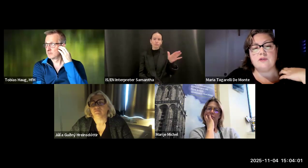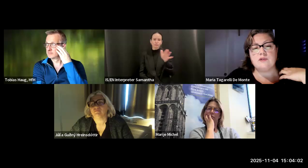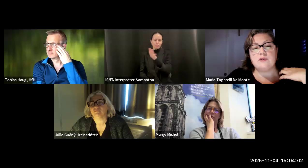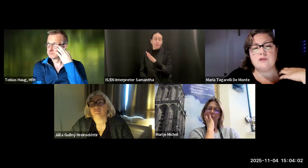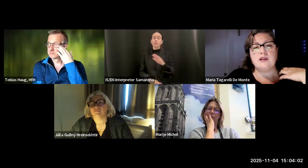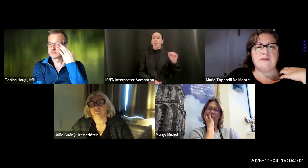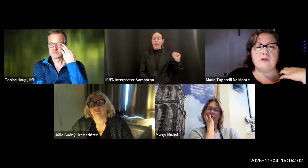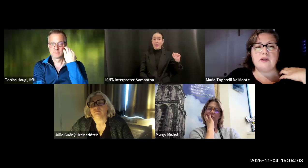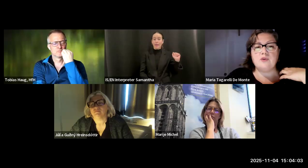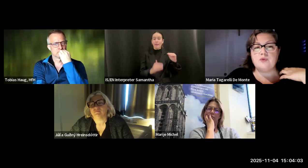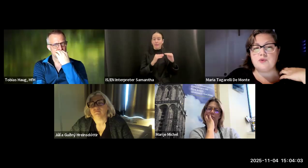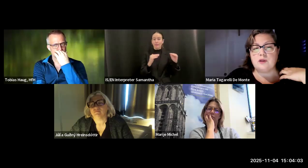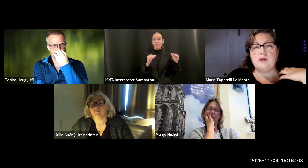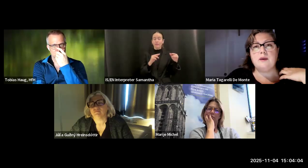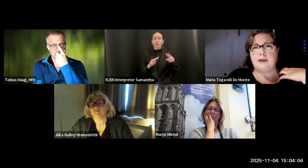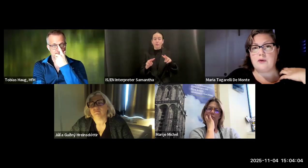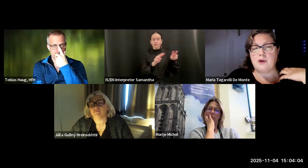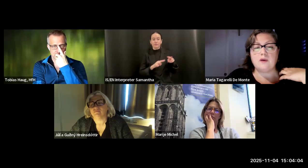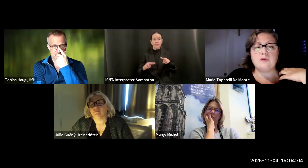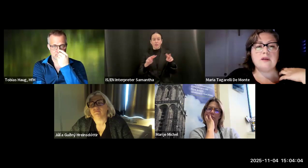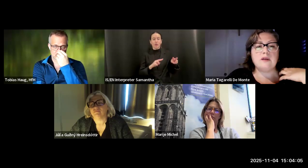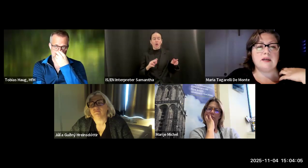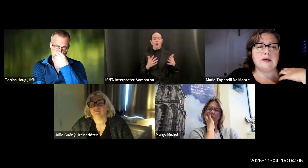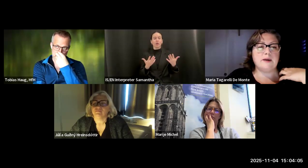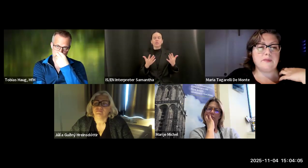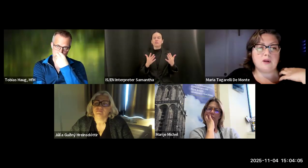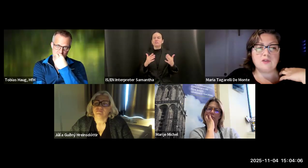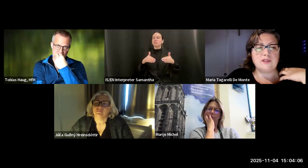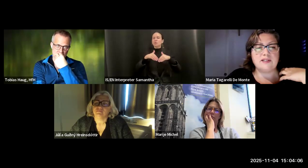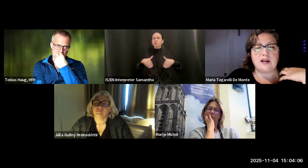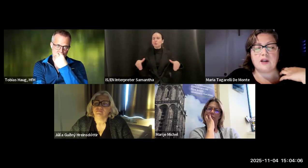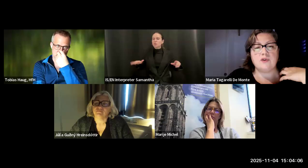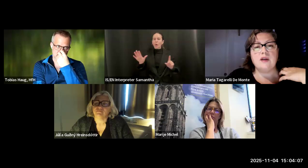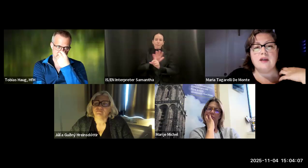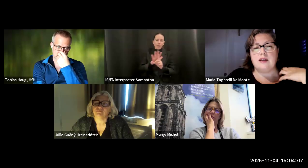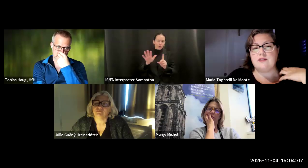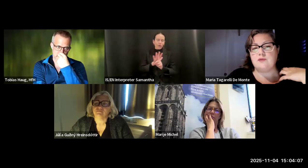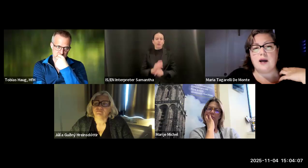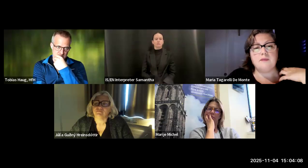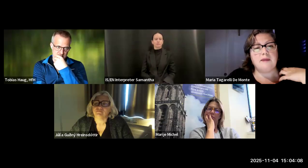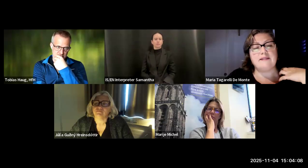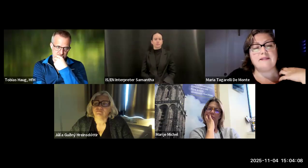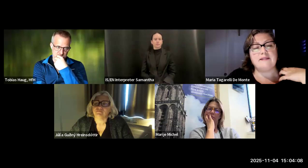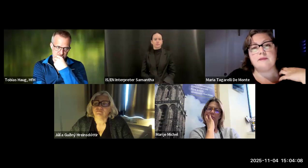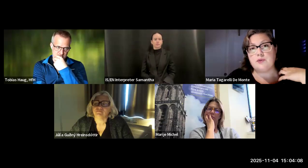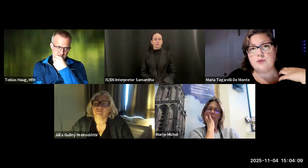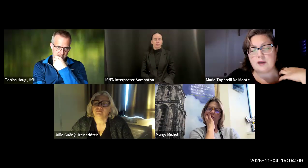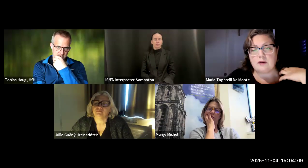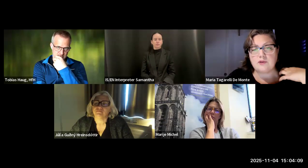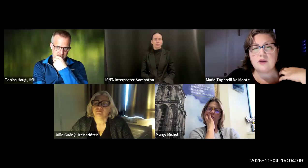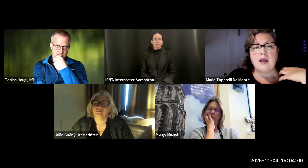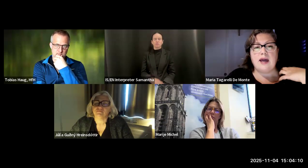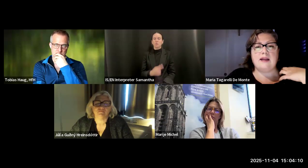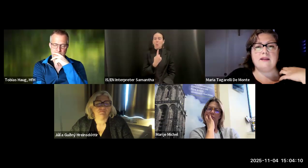A-level videos, have a very neutral background. Also, the signer is one, maximum